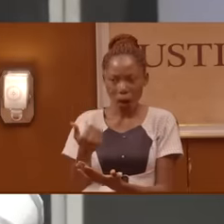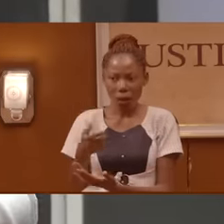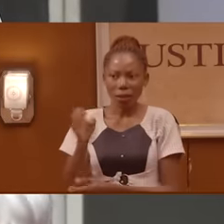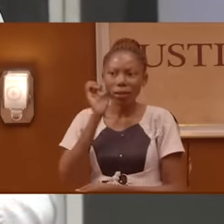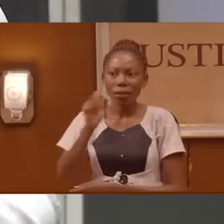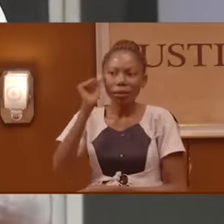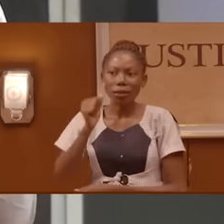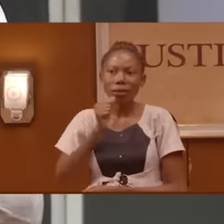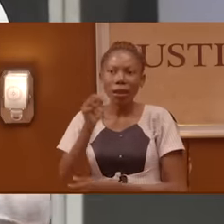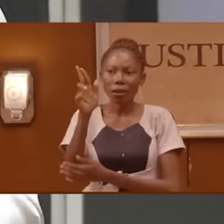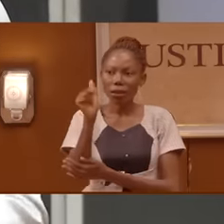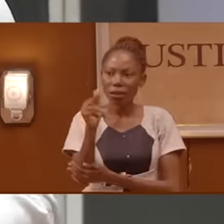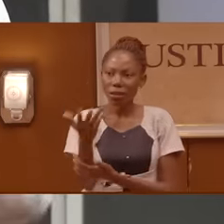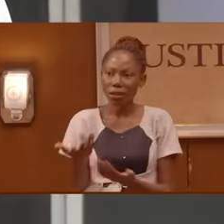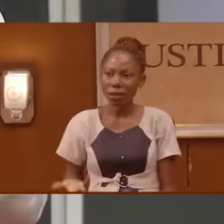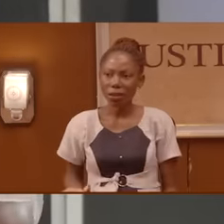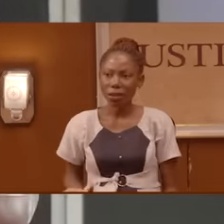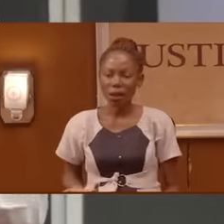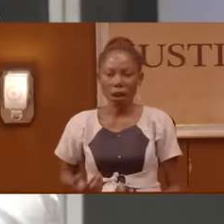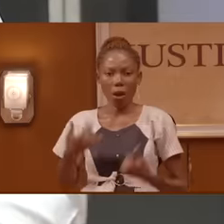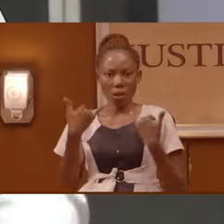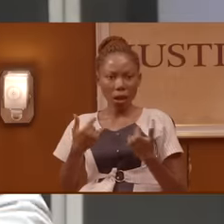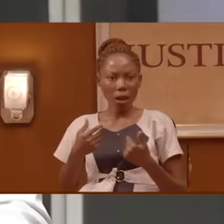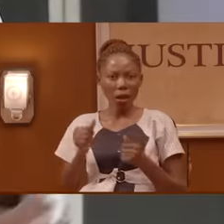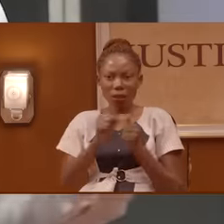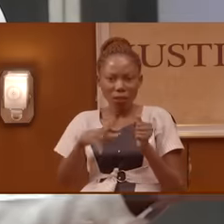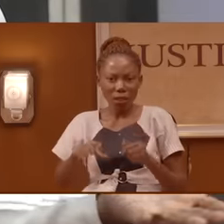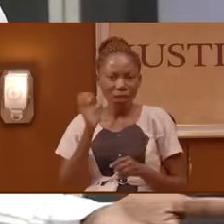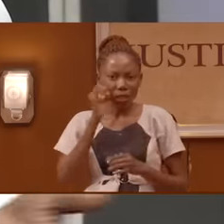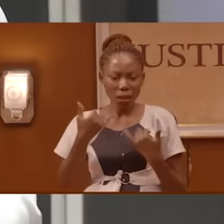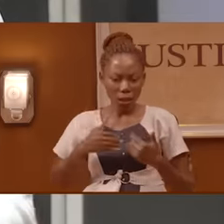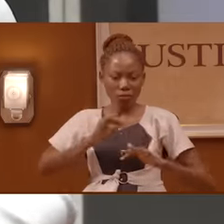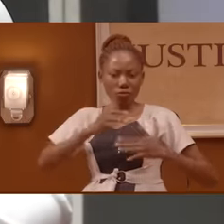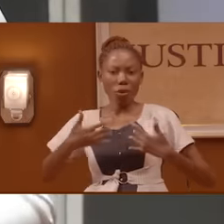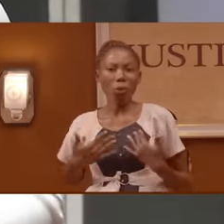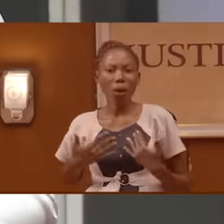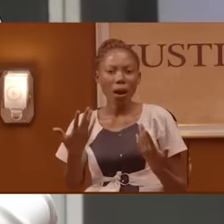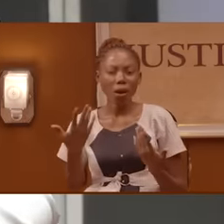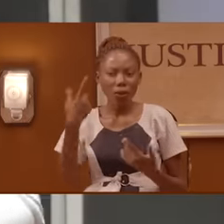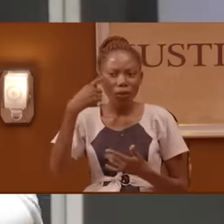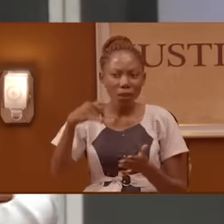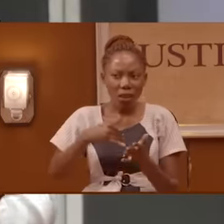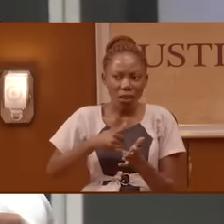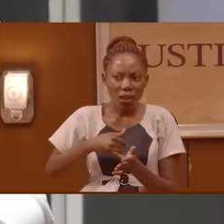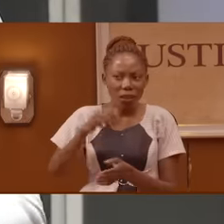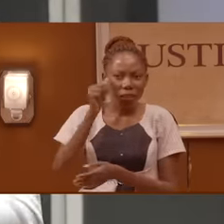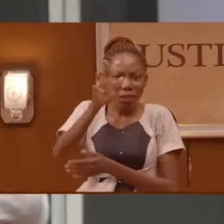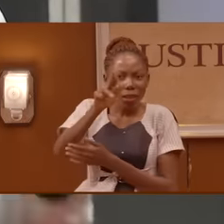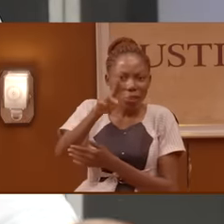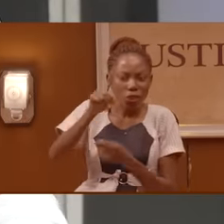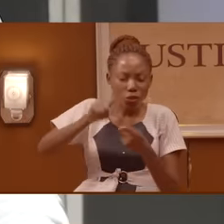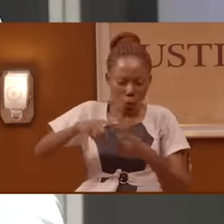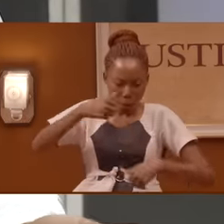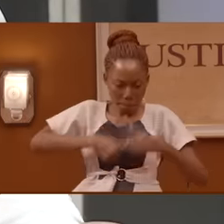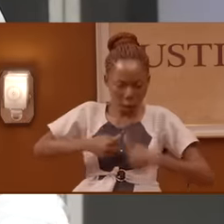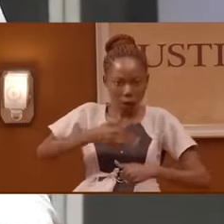mature, she's 13, and at that time, she's fat and all. So why would you want a grown-up child to be